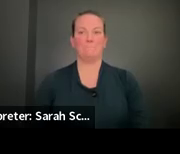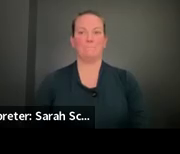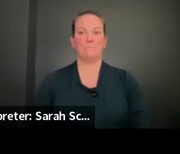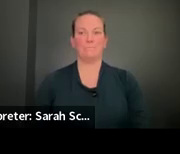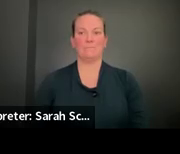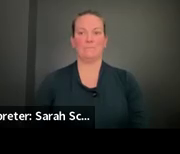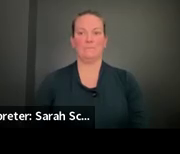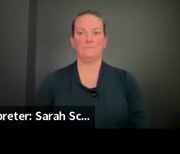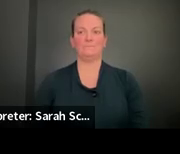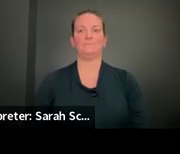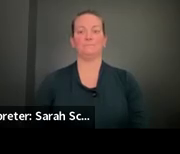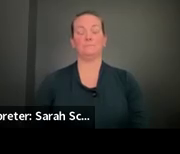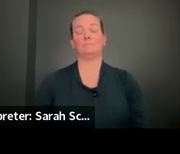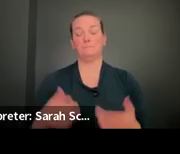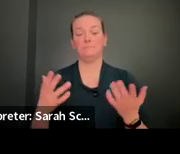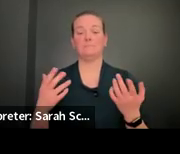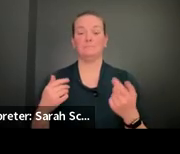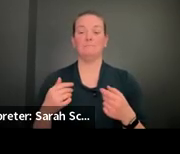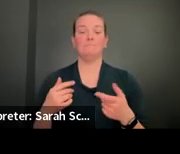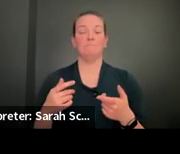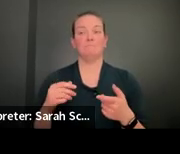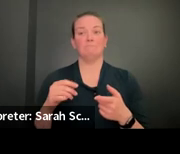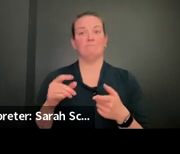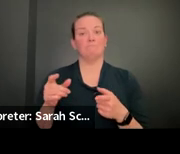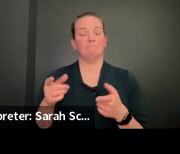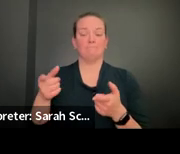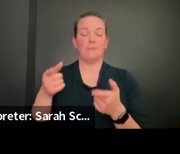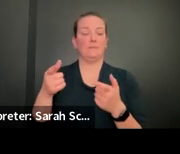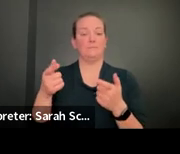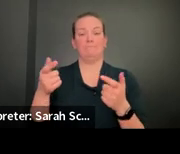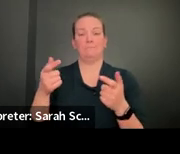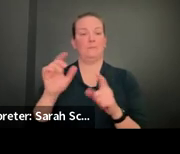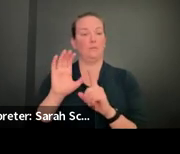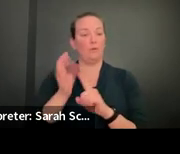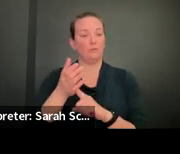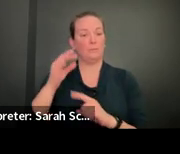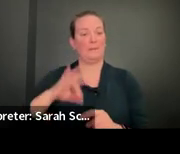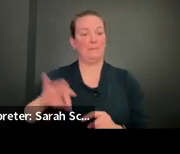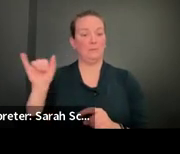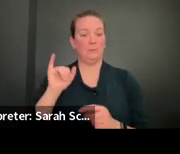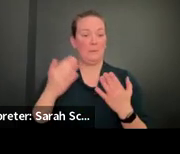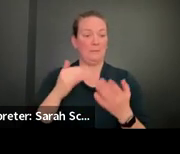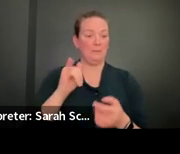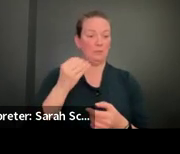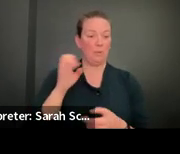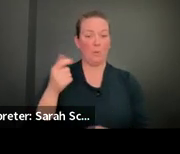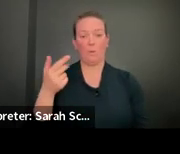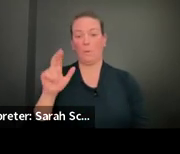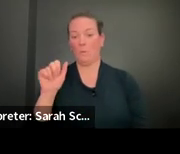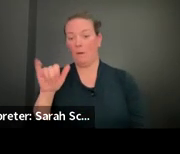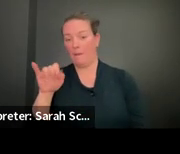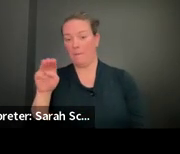there are huge cultural benefits. Maybe Joe and Guaima want to say a little bit about that.